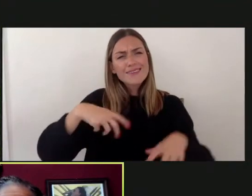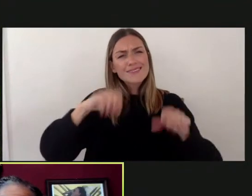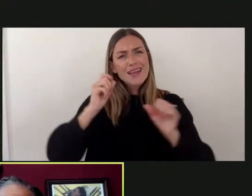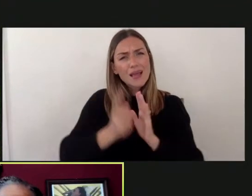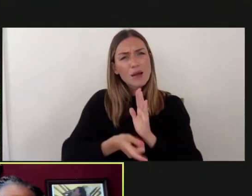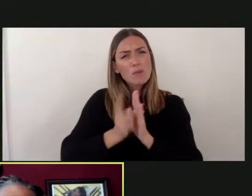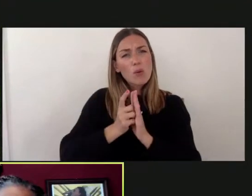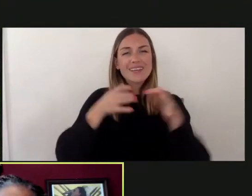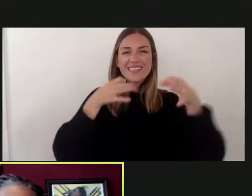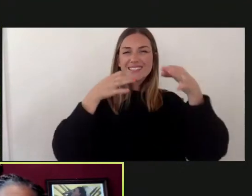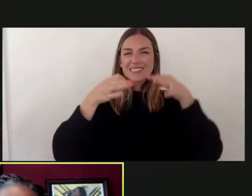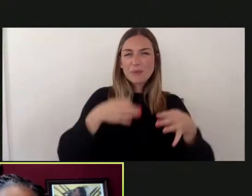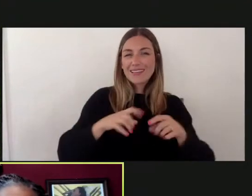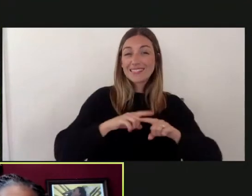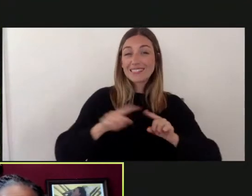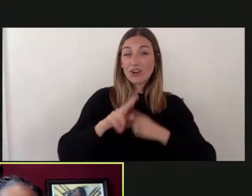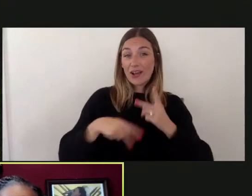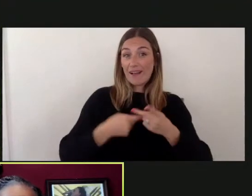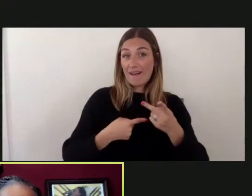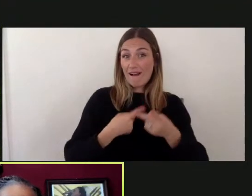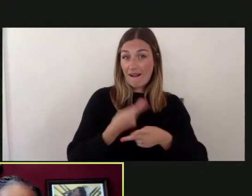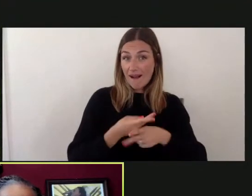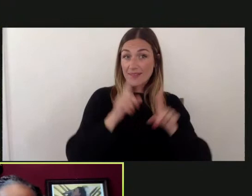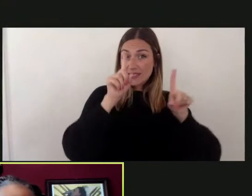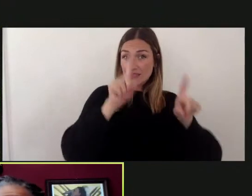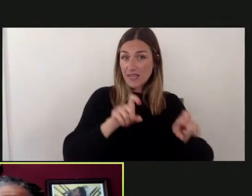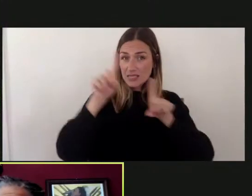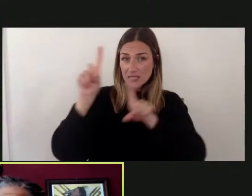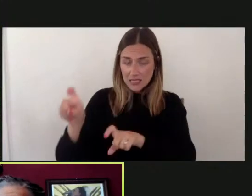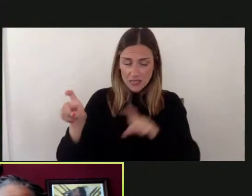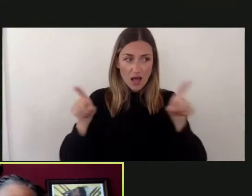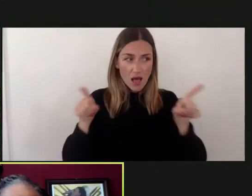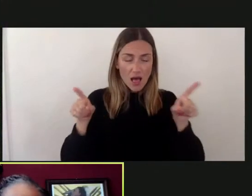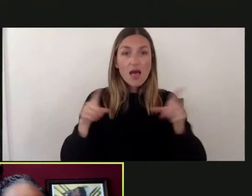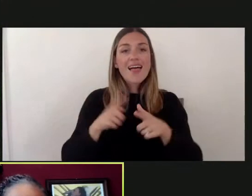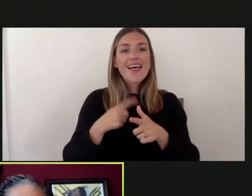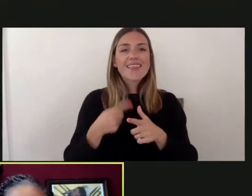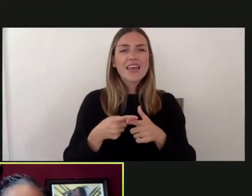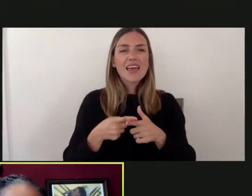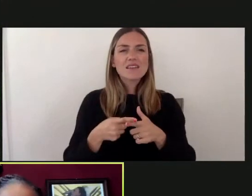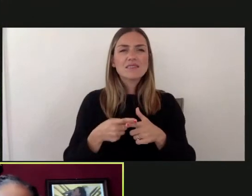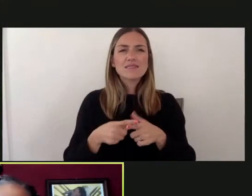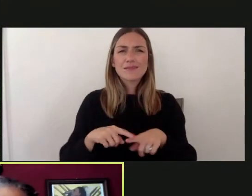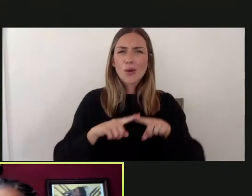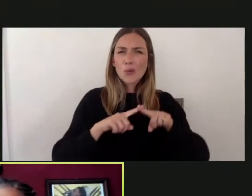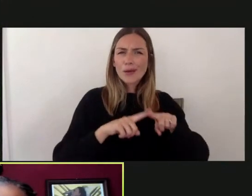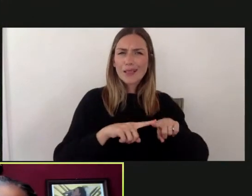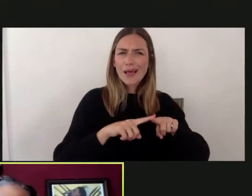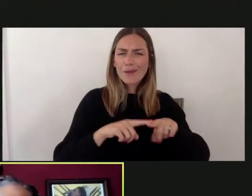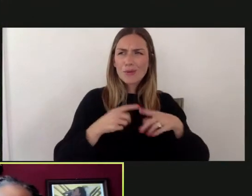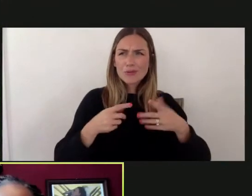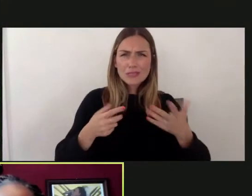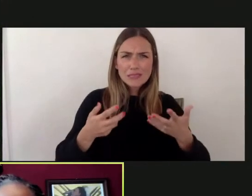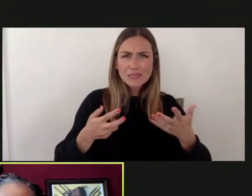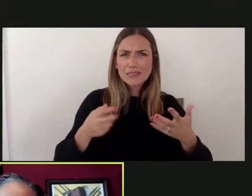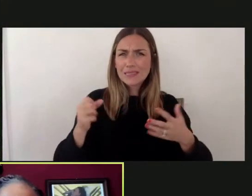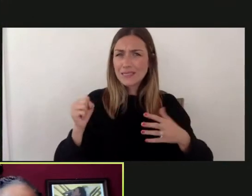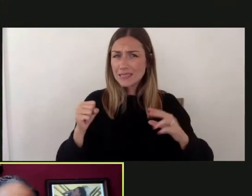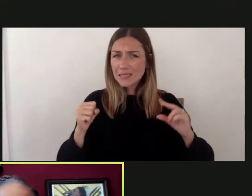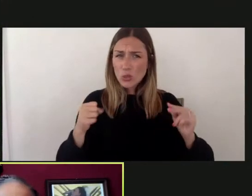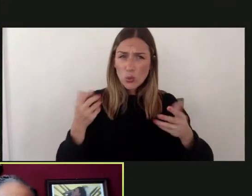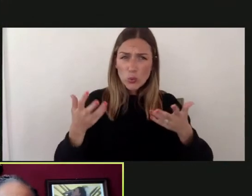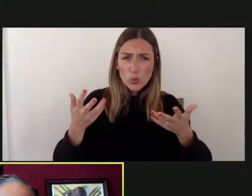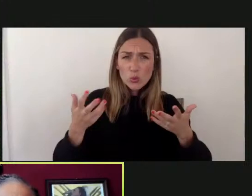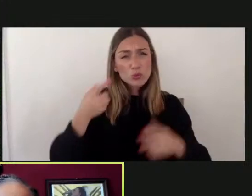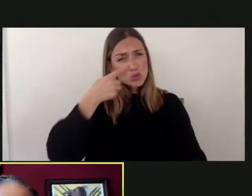there are 2 different types of tests? And then there's the question about the reliability of testing. Could you address